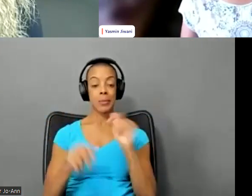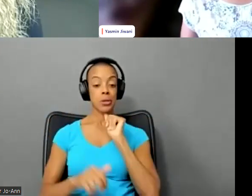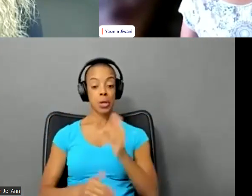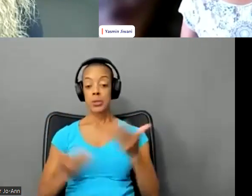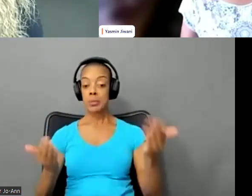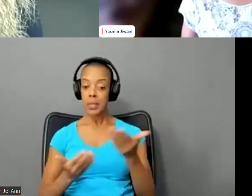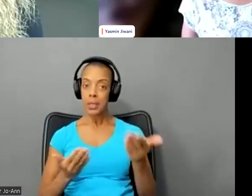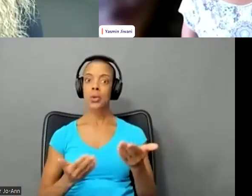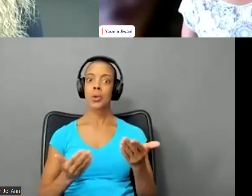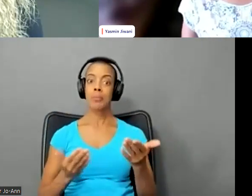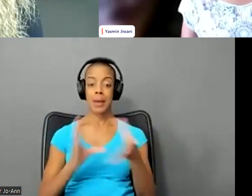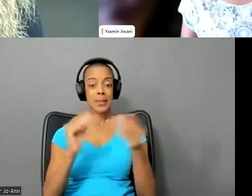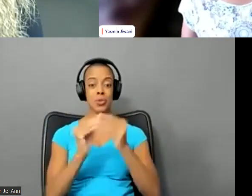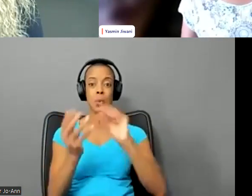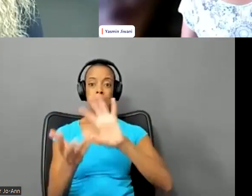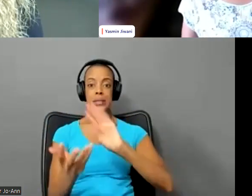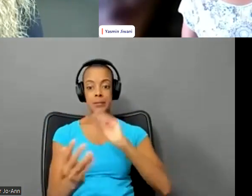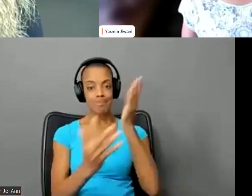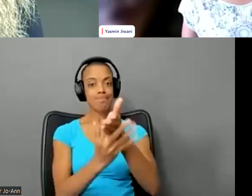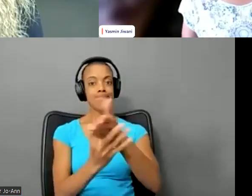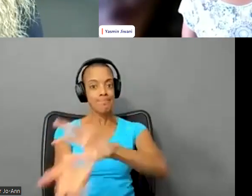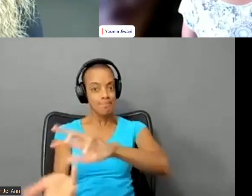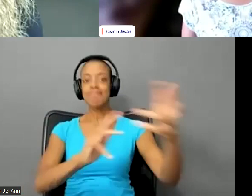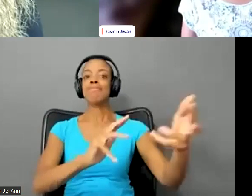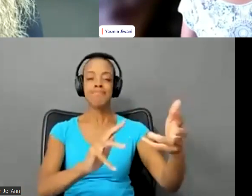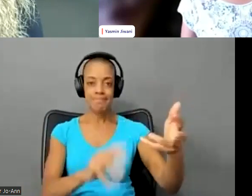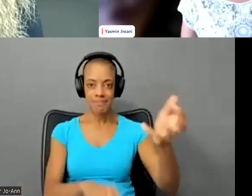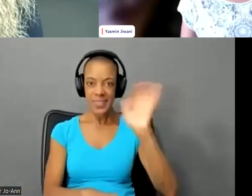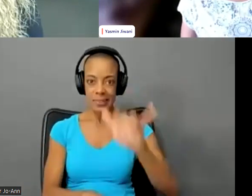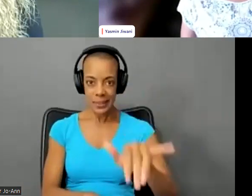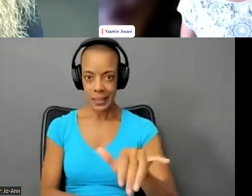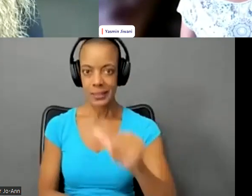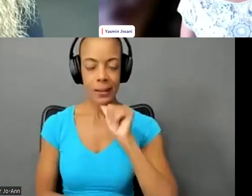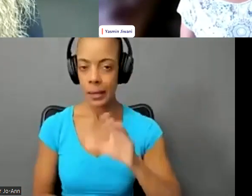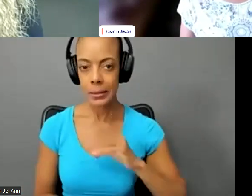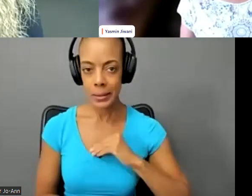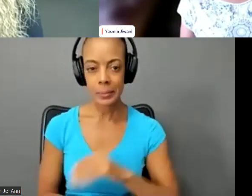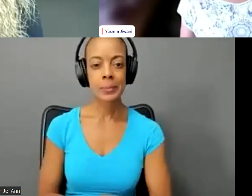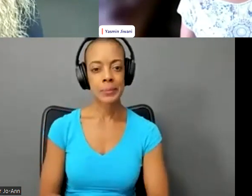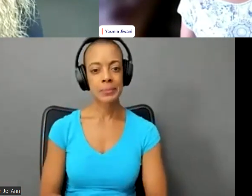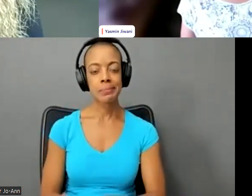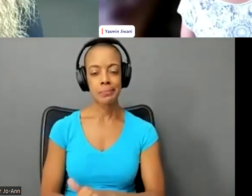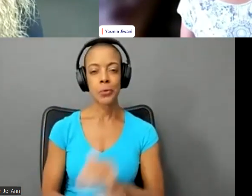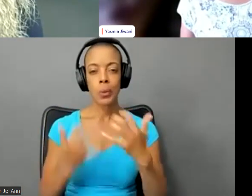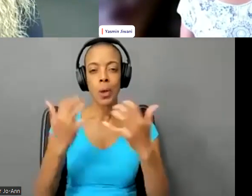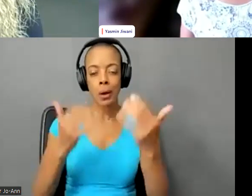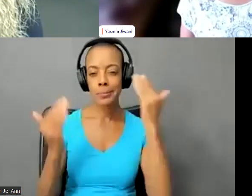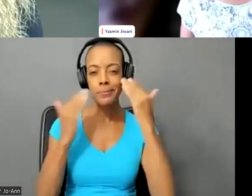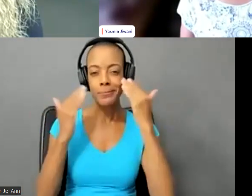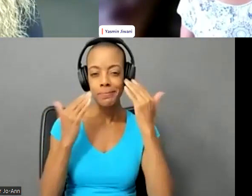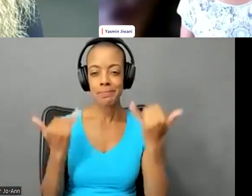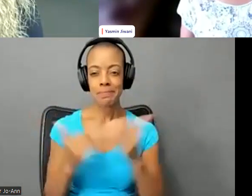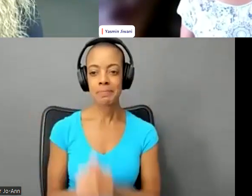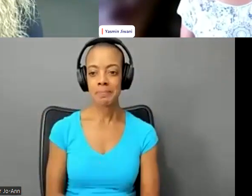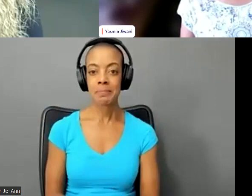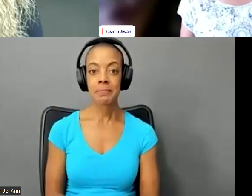lot of anti-violence workers are used to disrupting things. So that's something they'll be familiar with as well. I want to